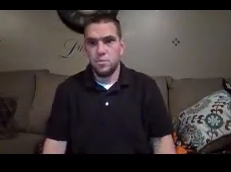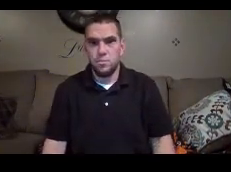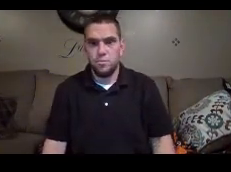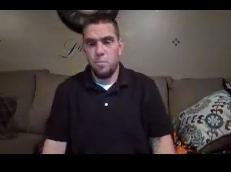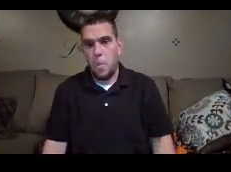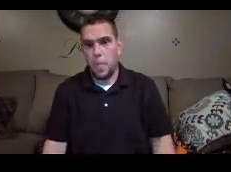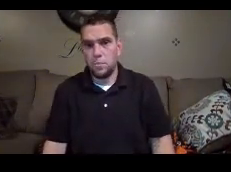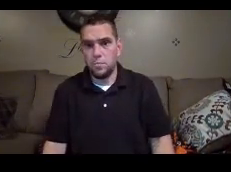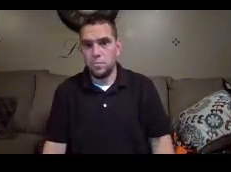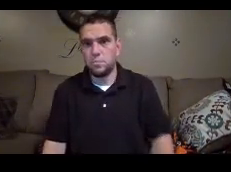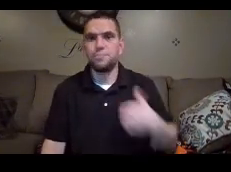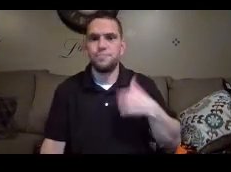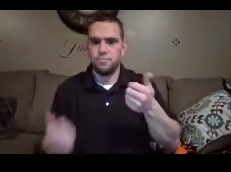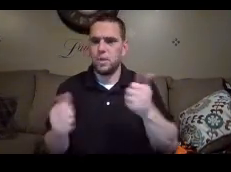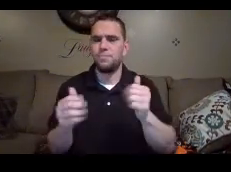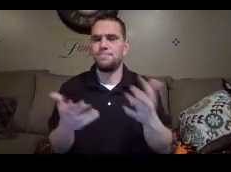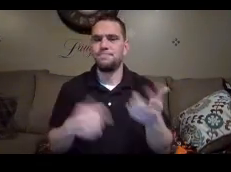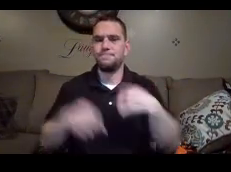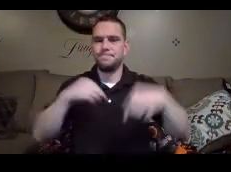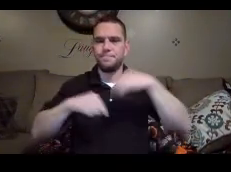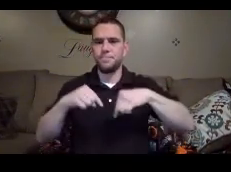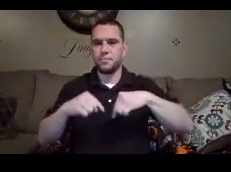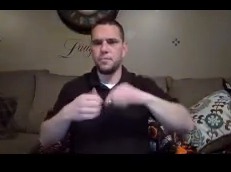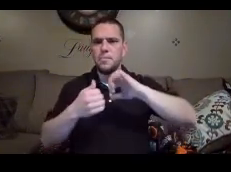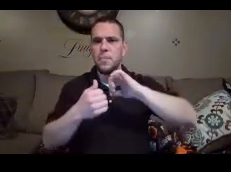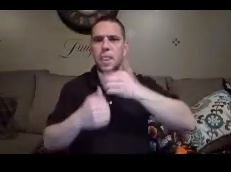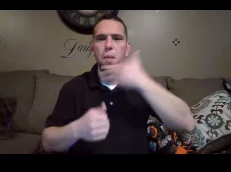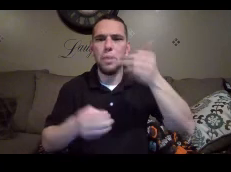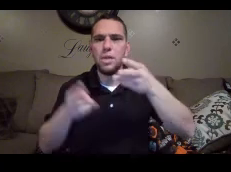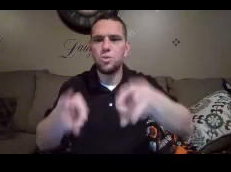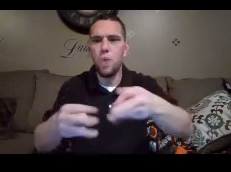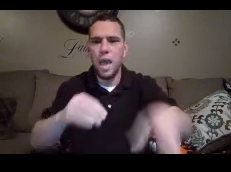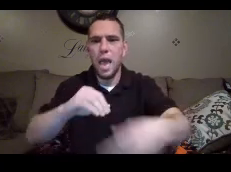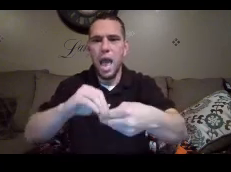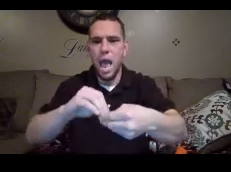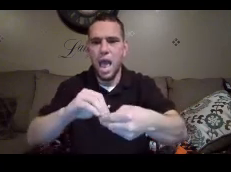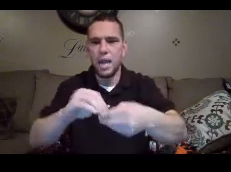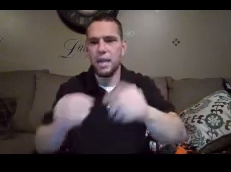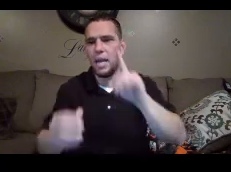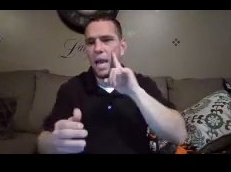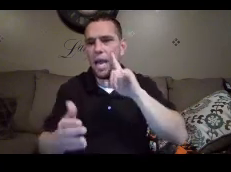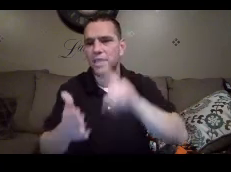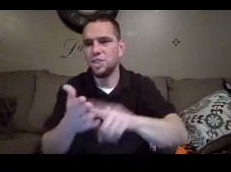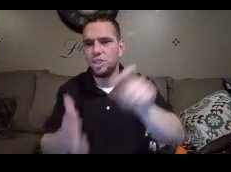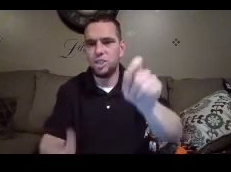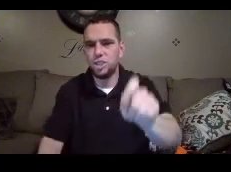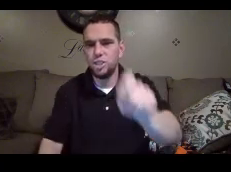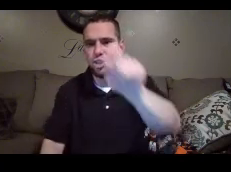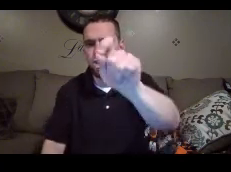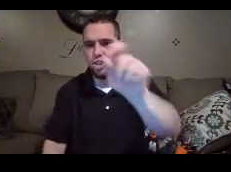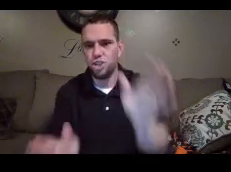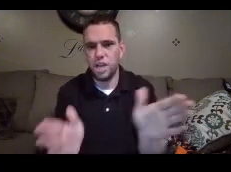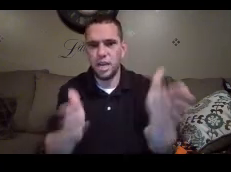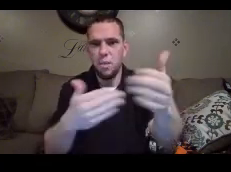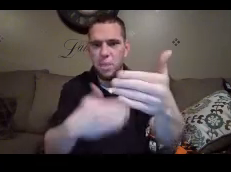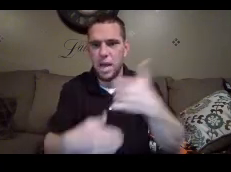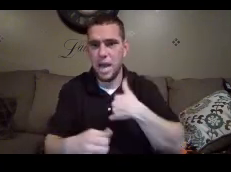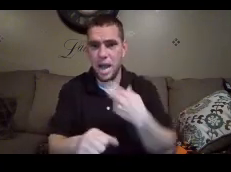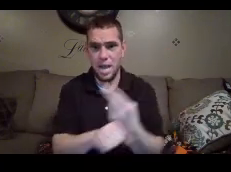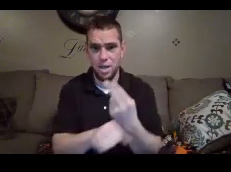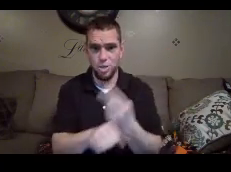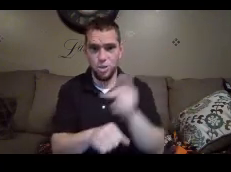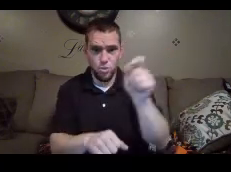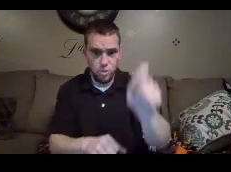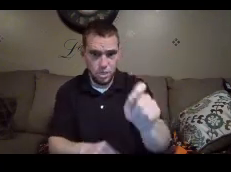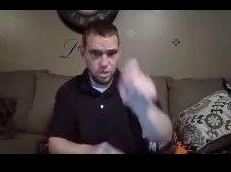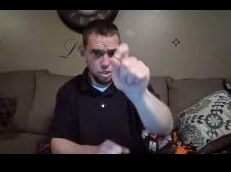I'll try this again. What is the best way to add a checkbox under developer? I use the checkbox control content to